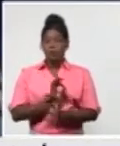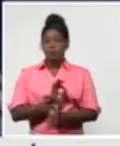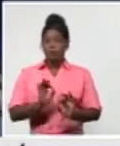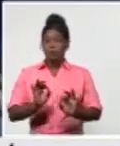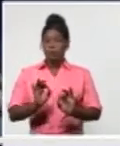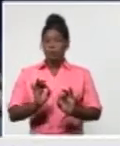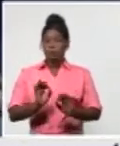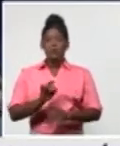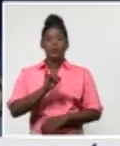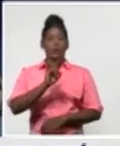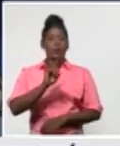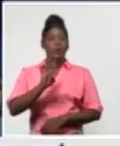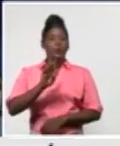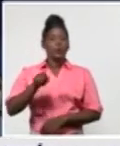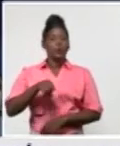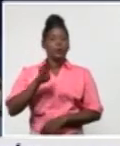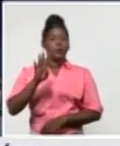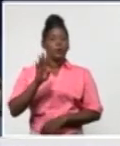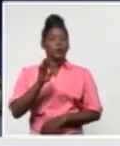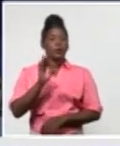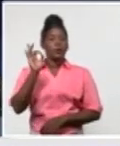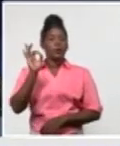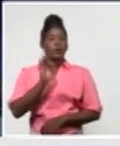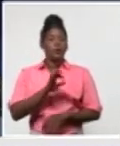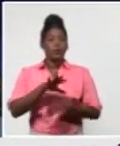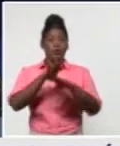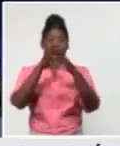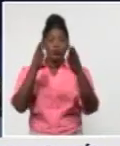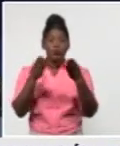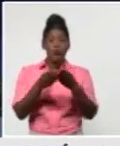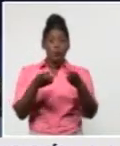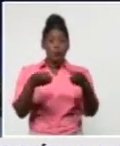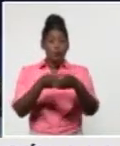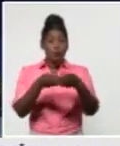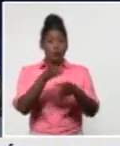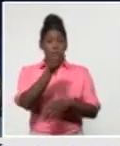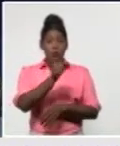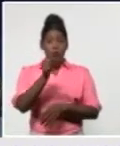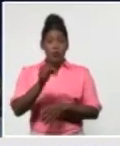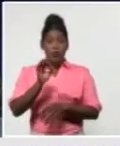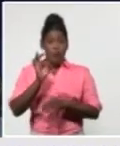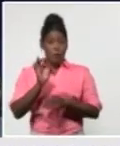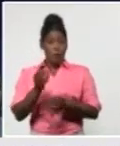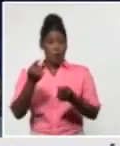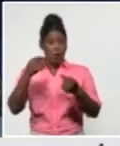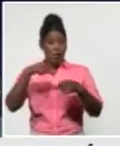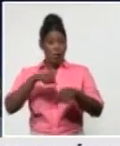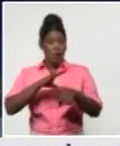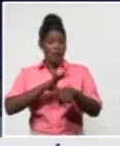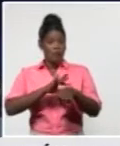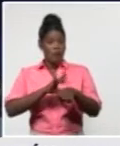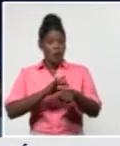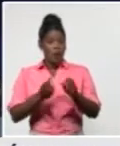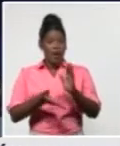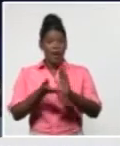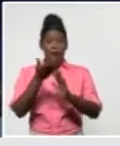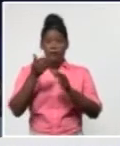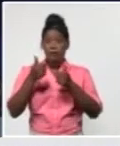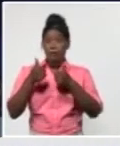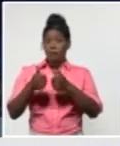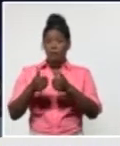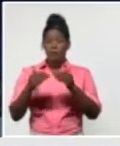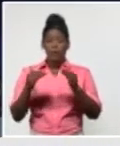in Cuba with COVID, that is 94.4% of all confirmed cases, have clinically